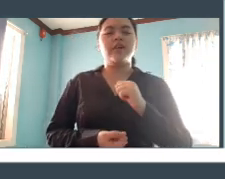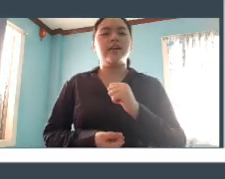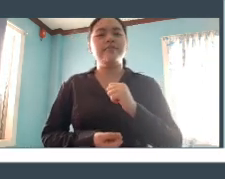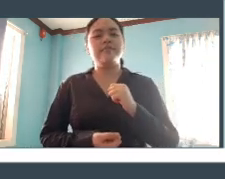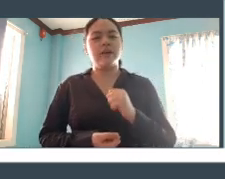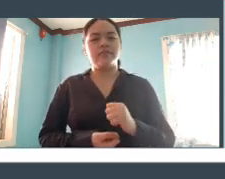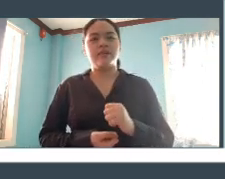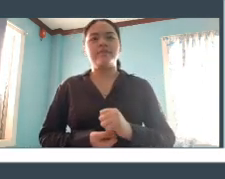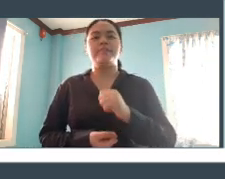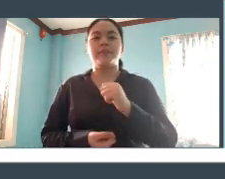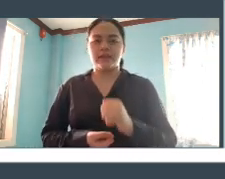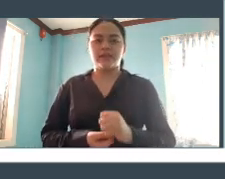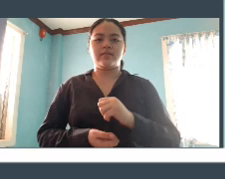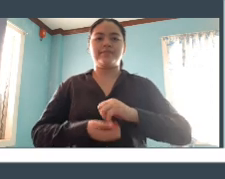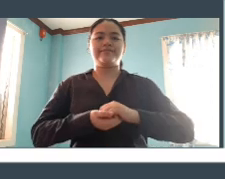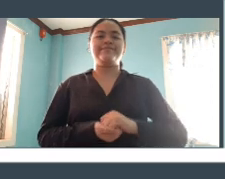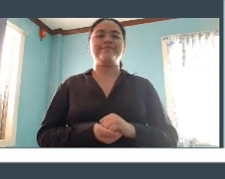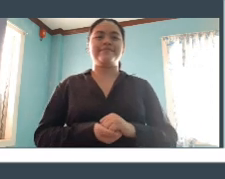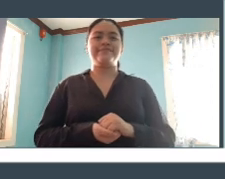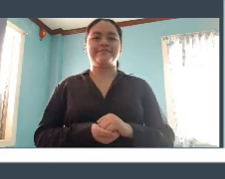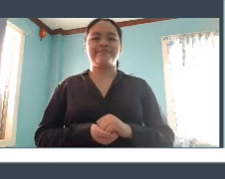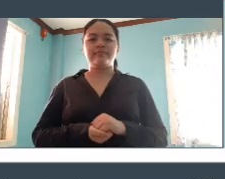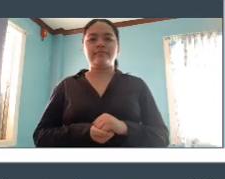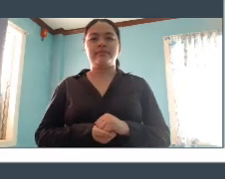the non-flowering plants.